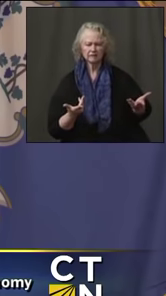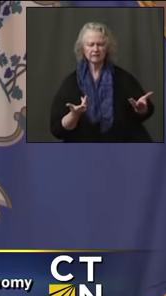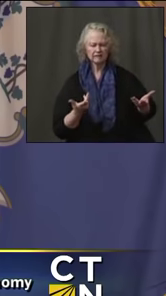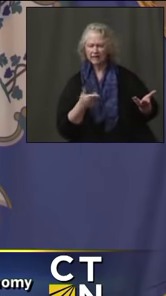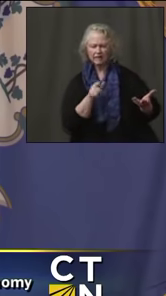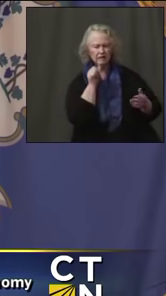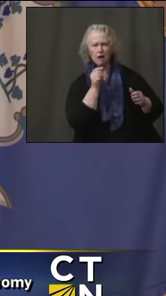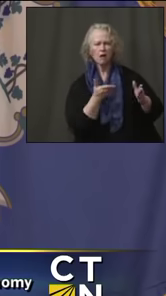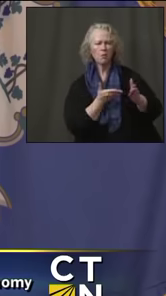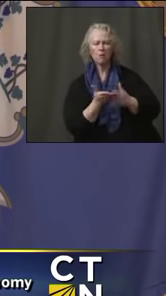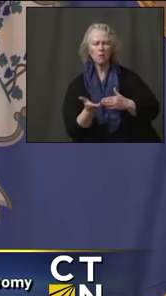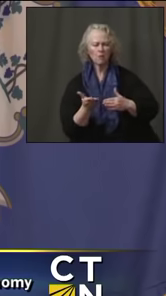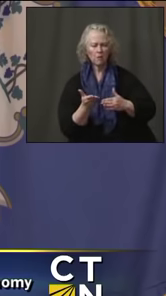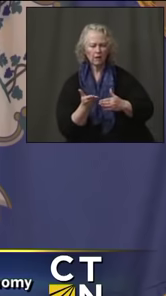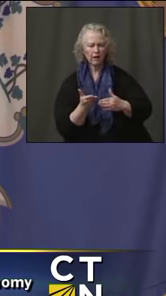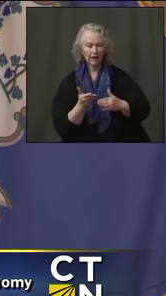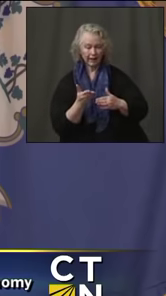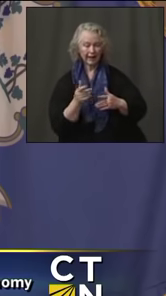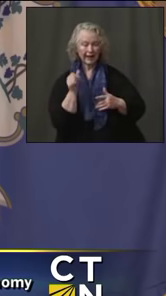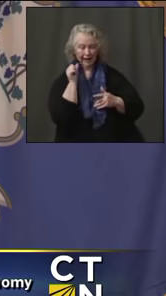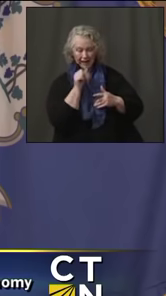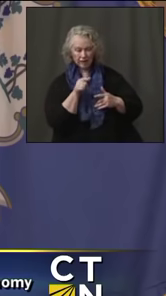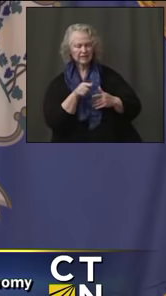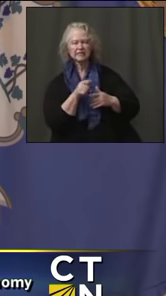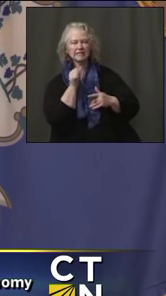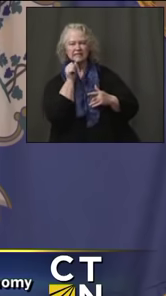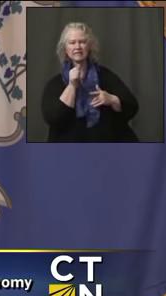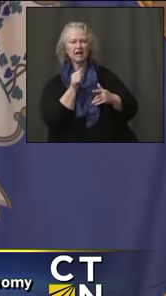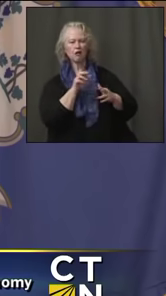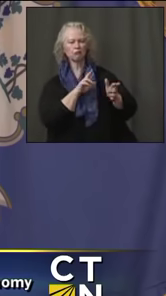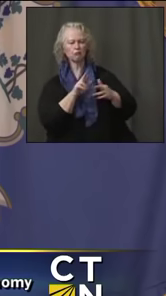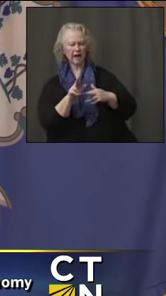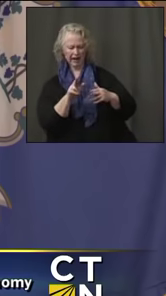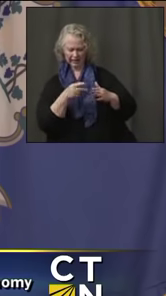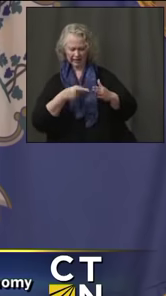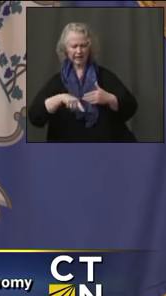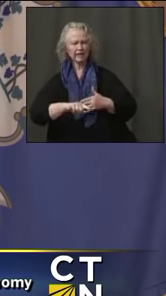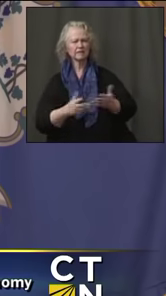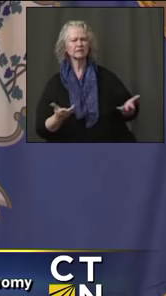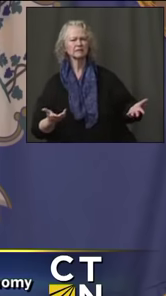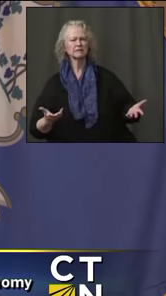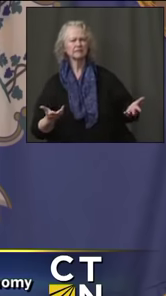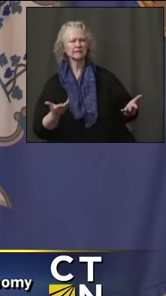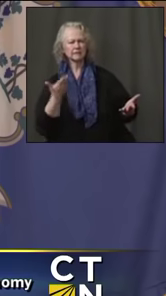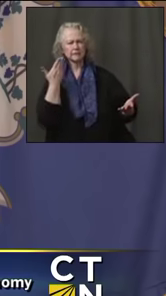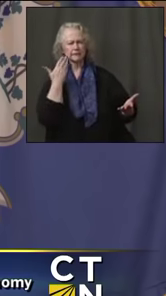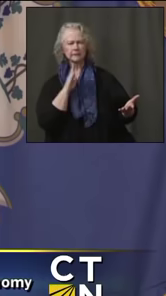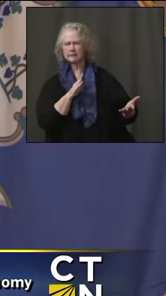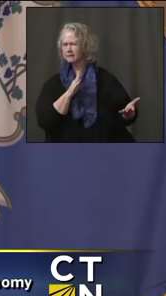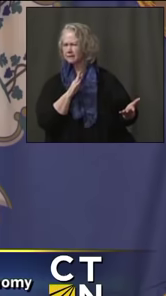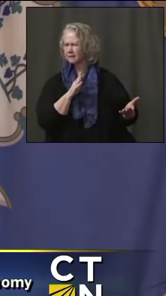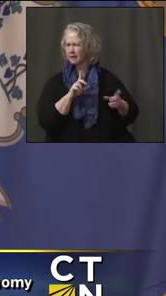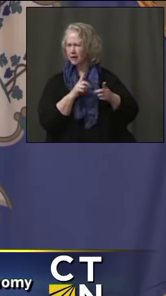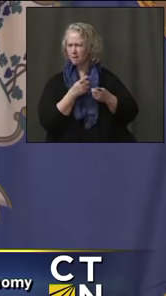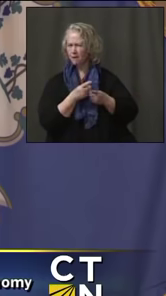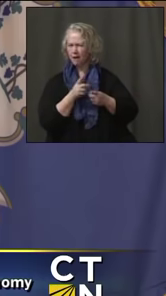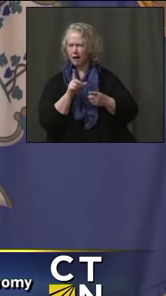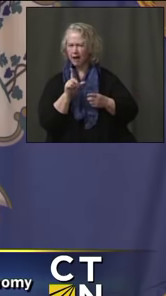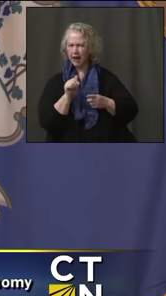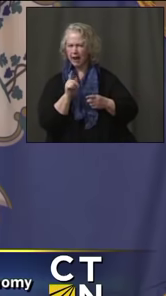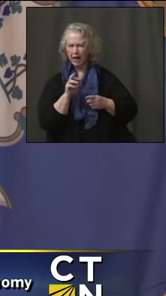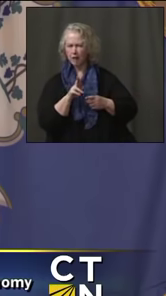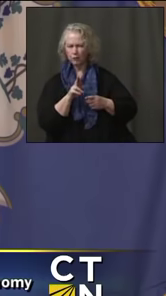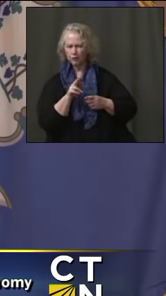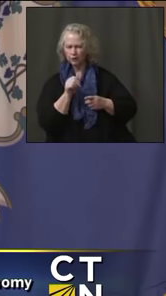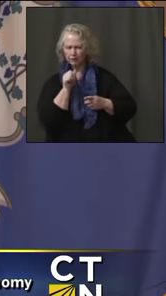30th. Unfortunately, they were told yesterday it won't be ready until the middle of the next week. So it sounds like the DOL didn't really meet its